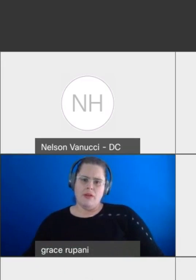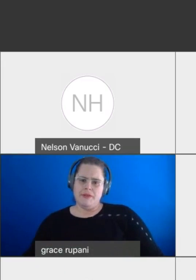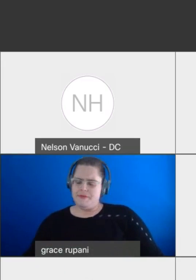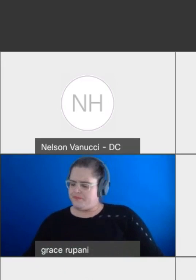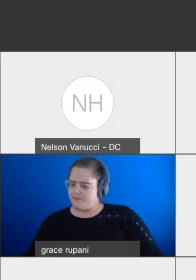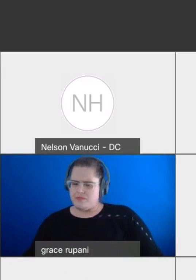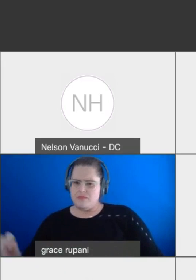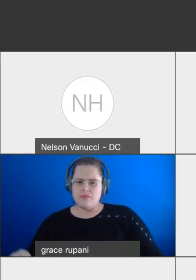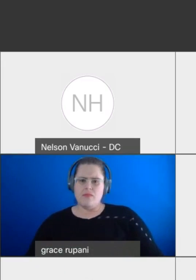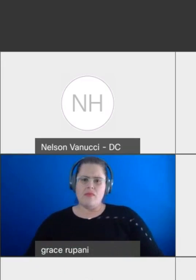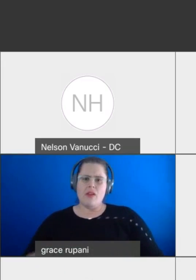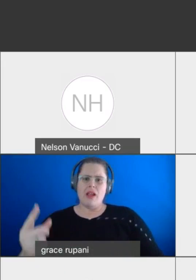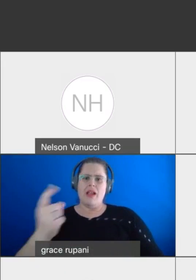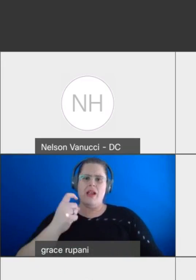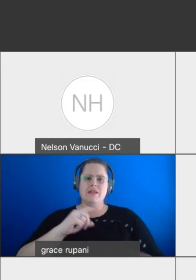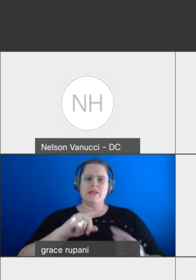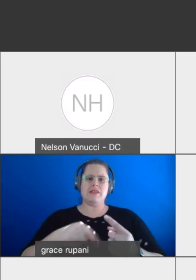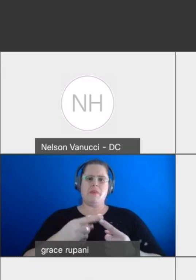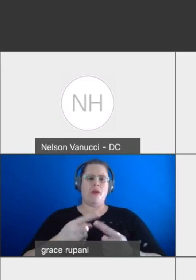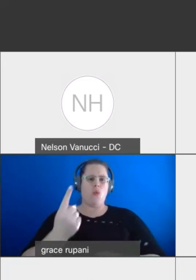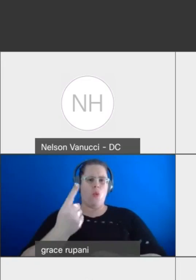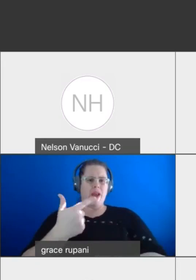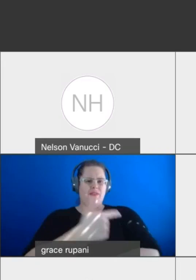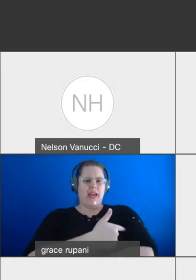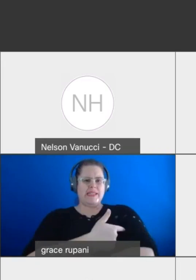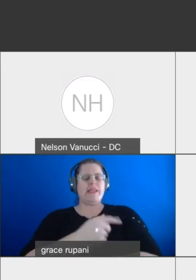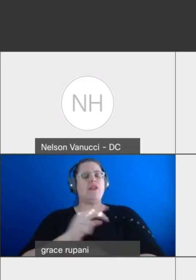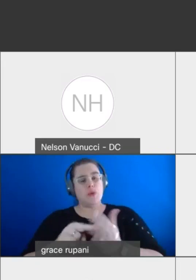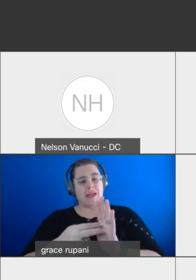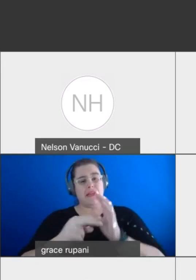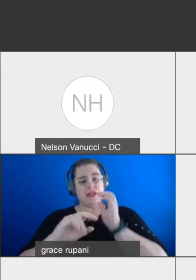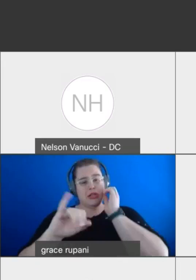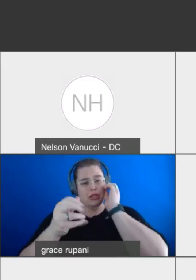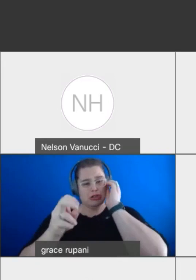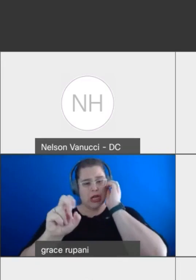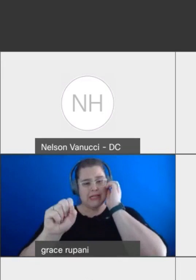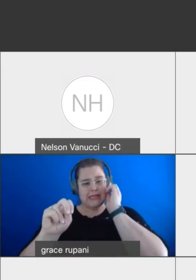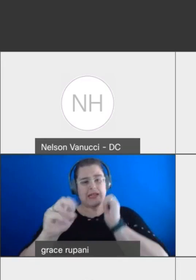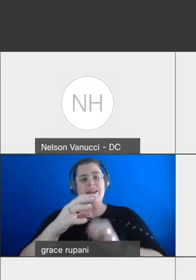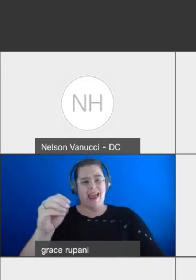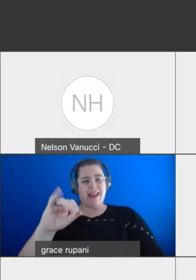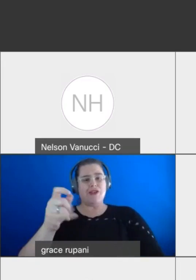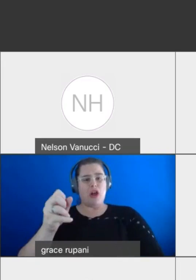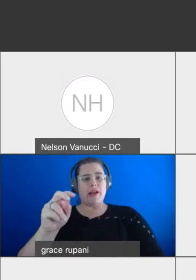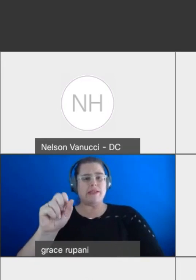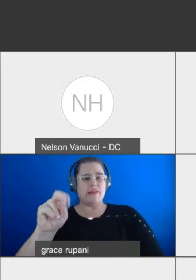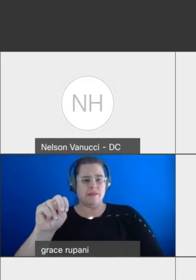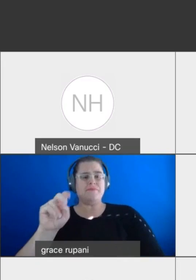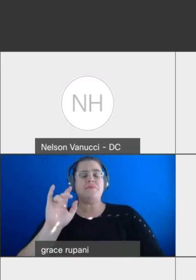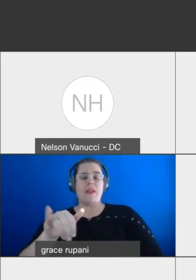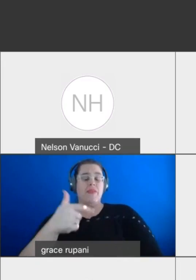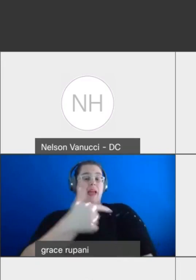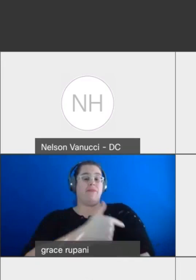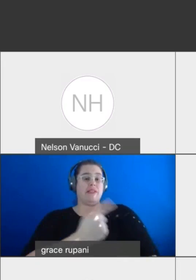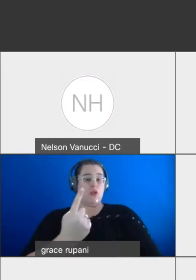do know that the Johnson & Johnson vaccine, which is one shot, will be available in